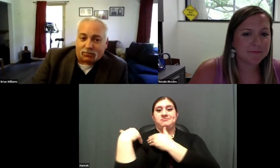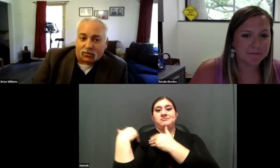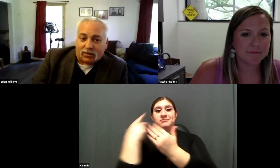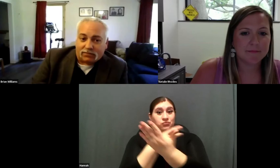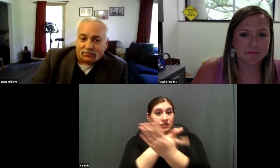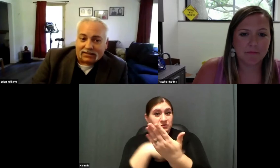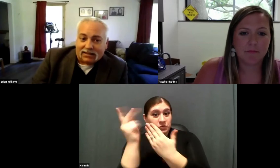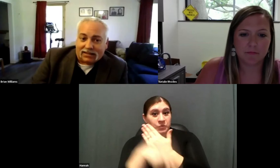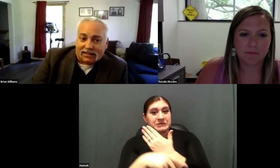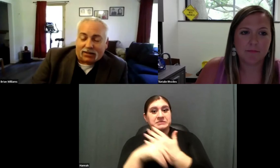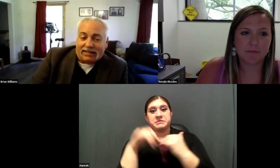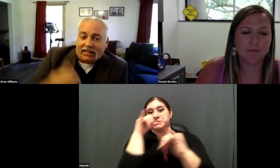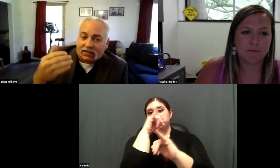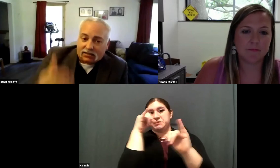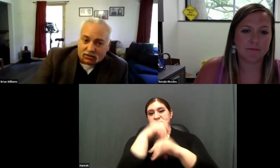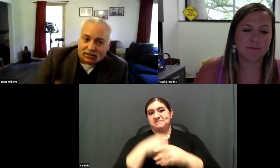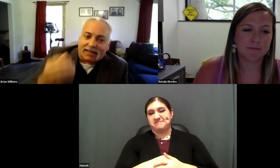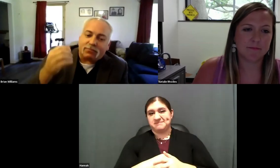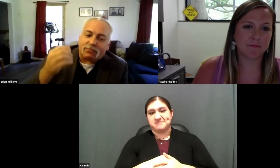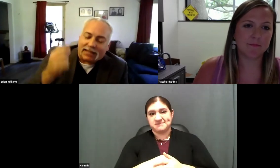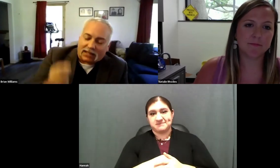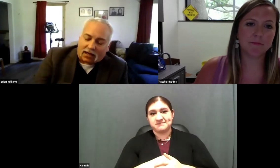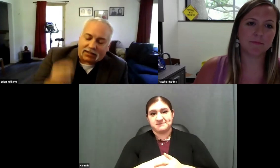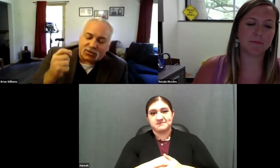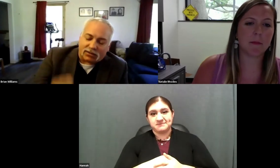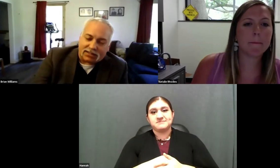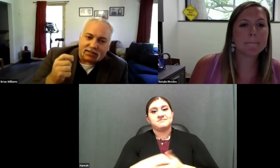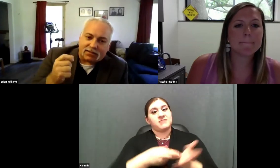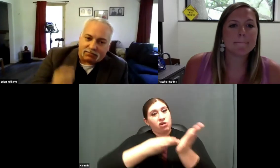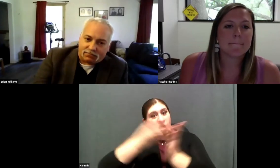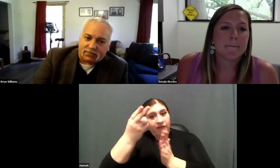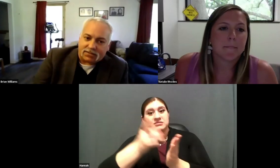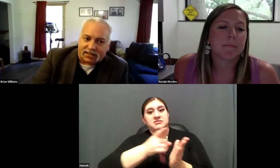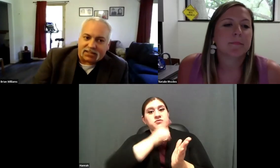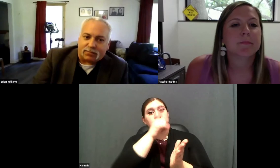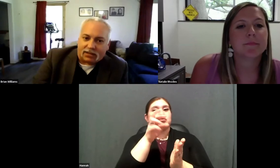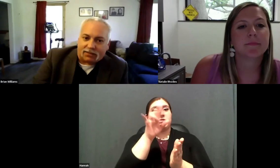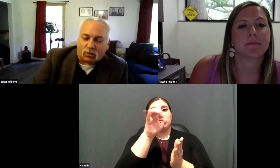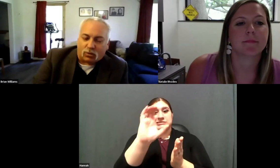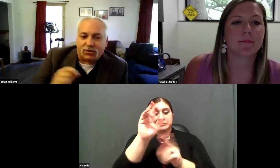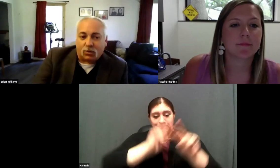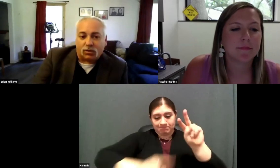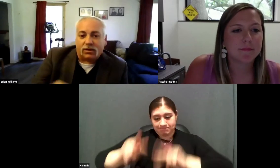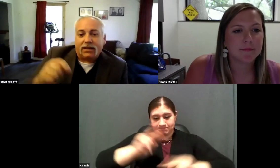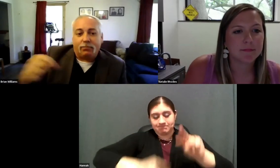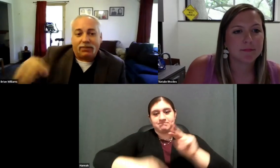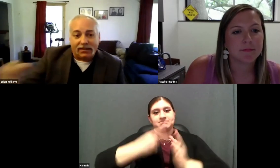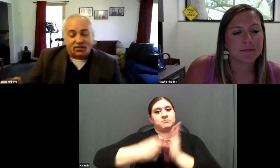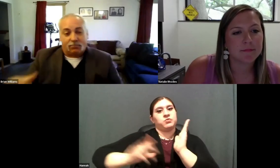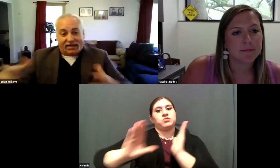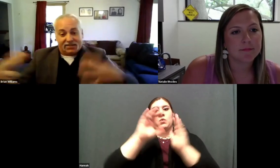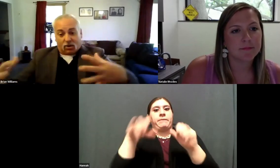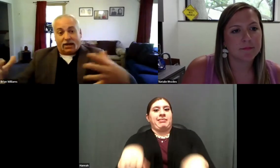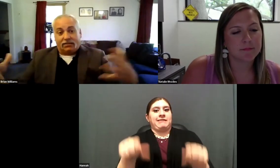graduate program. You know, I mean, take an honest, realistic assessment of what your abilities